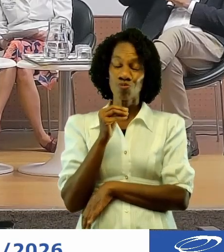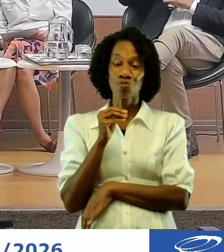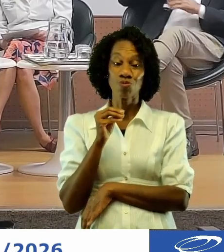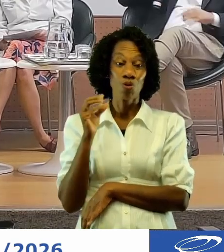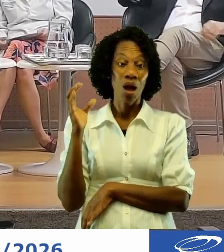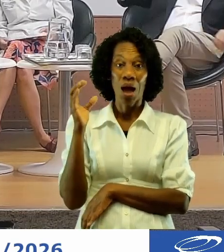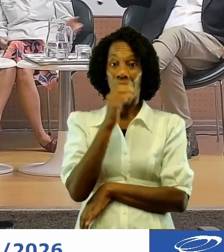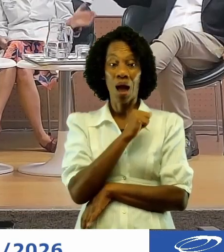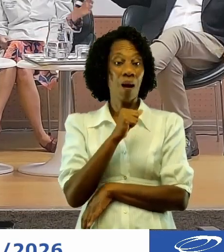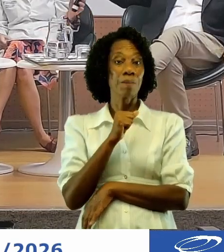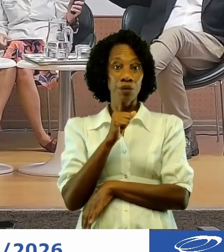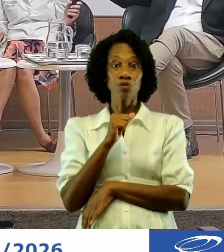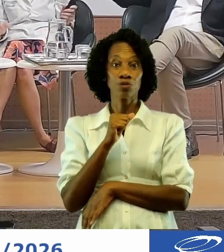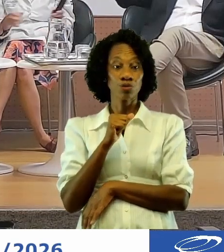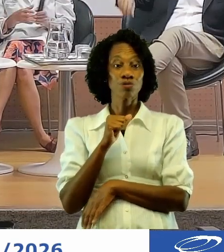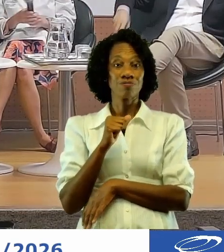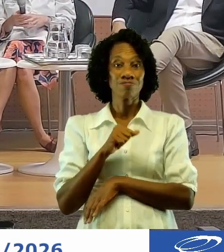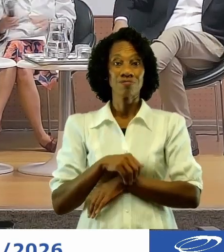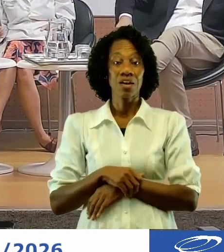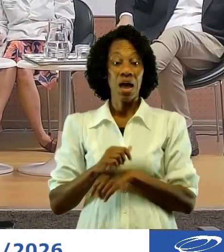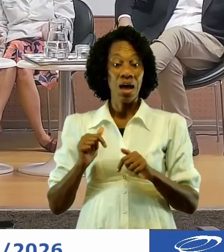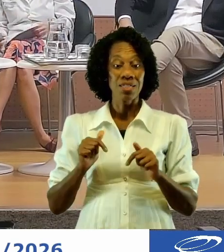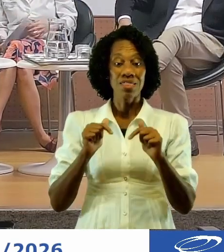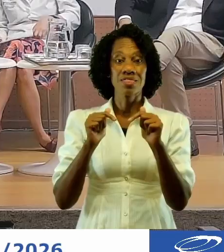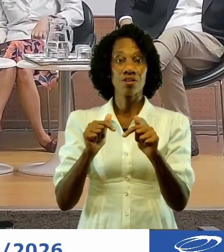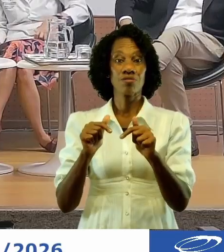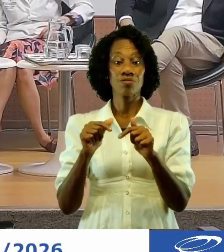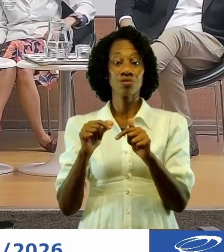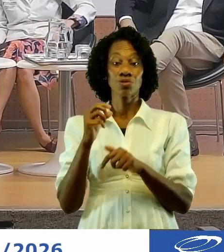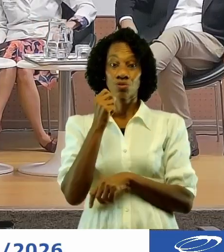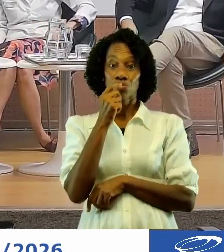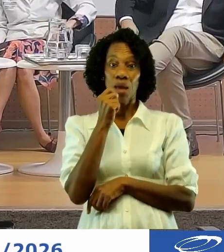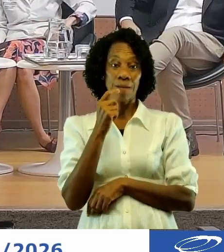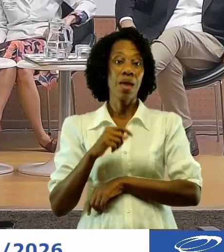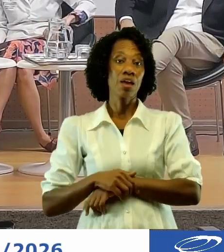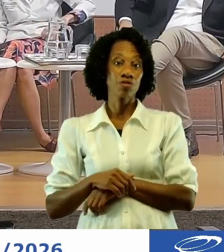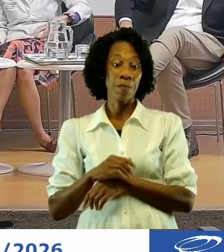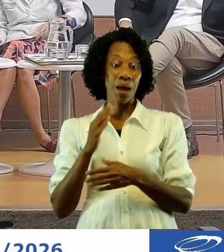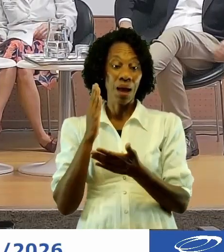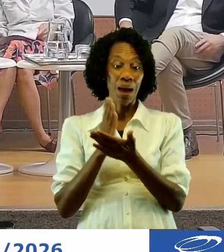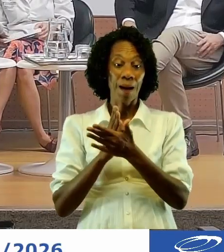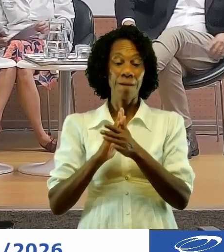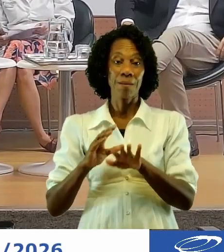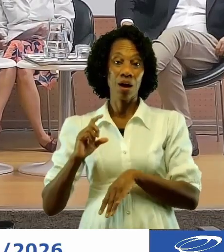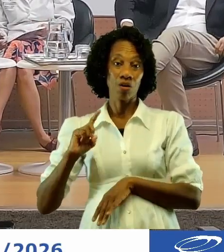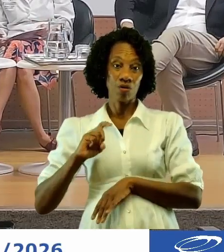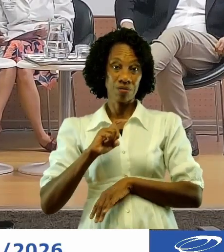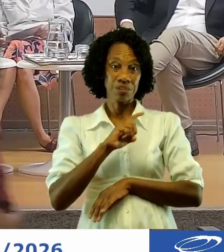levofloxacina. Have you seen this rapid resistance increase for levofloxacin?